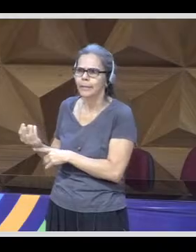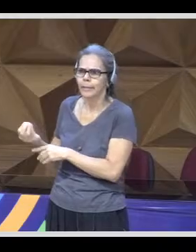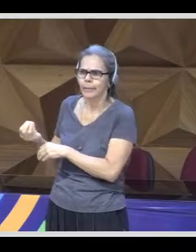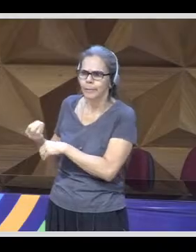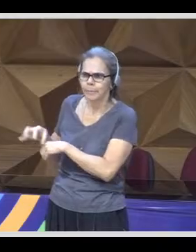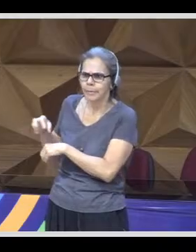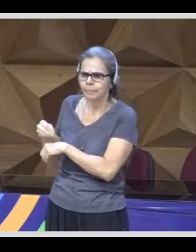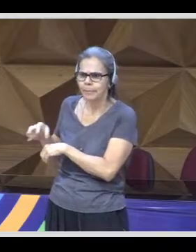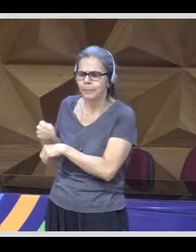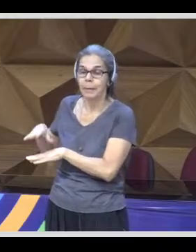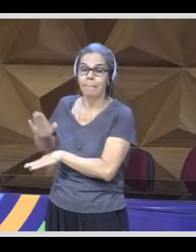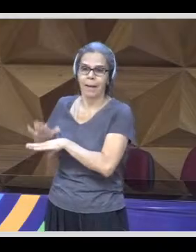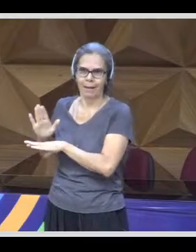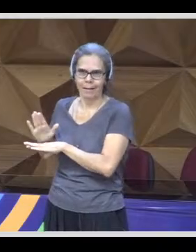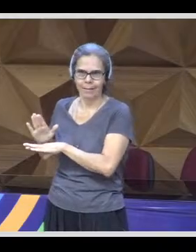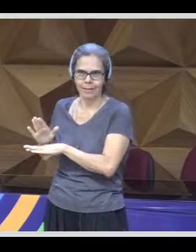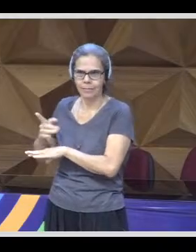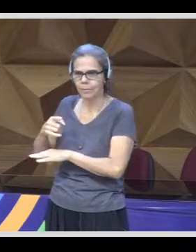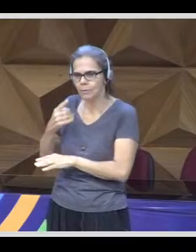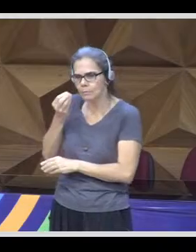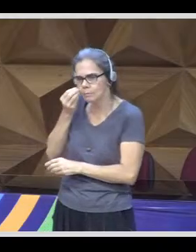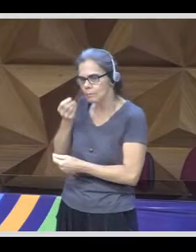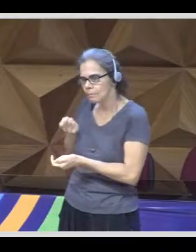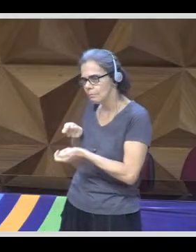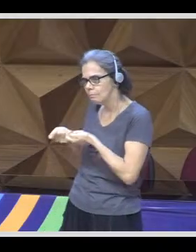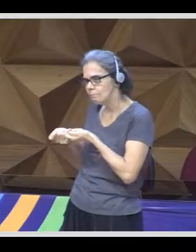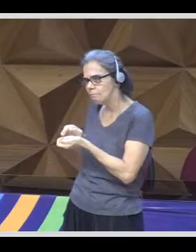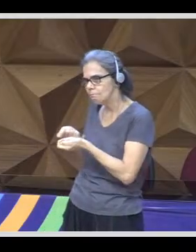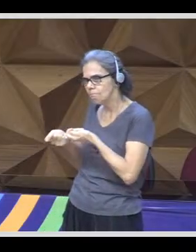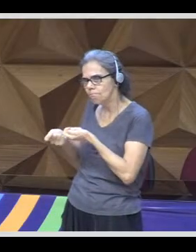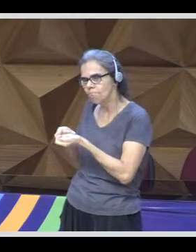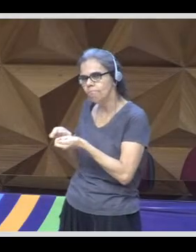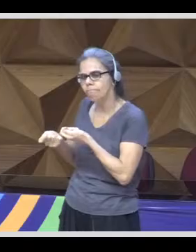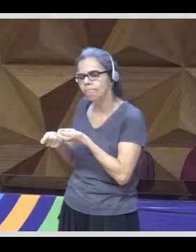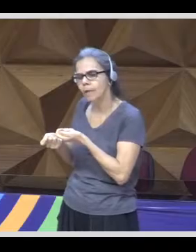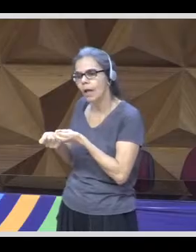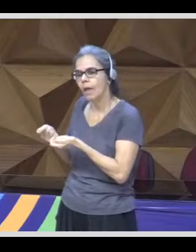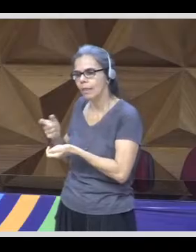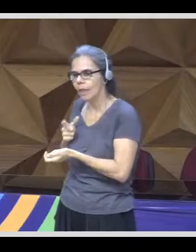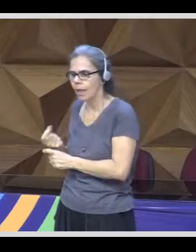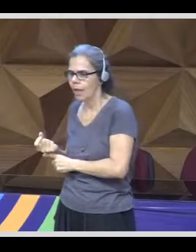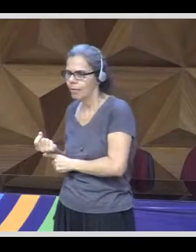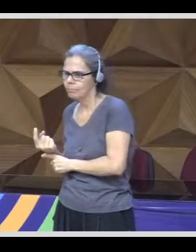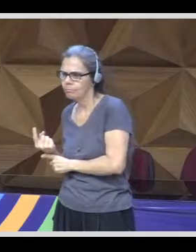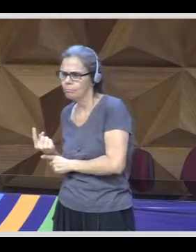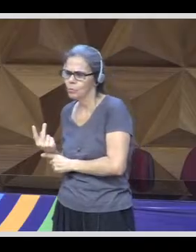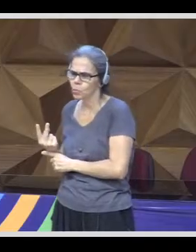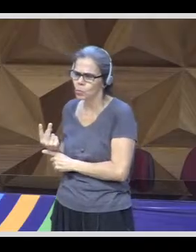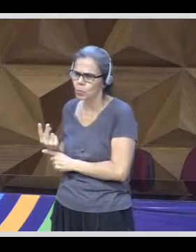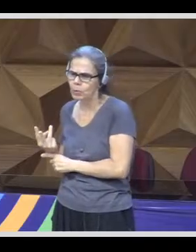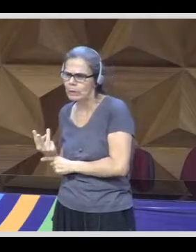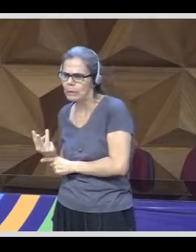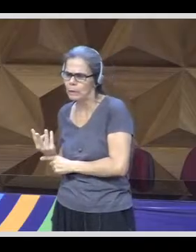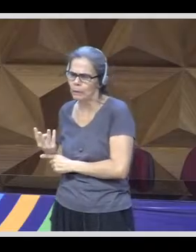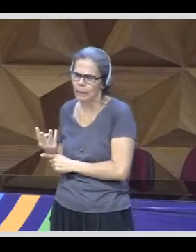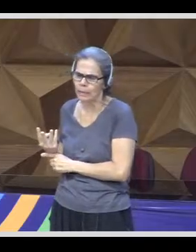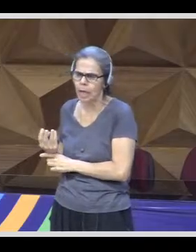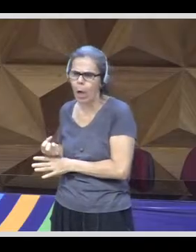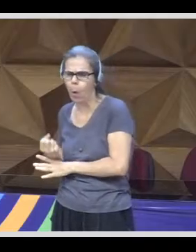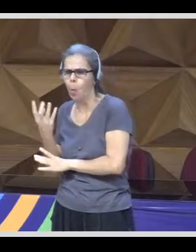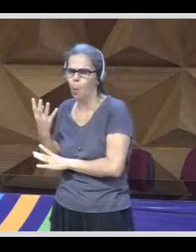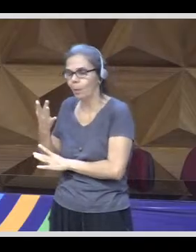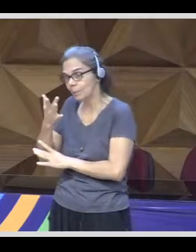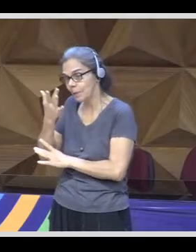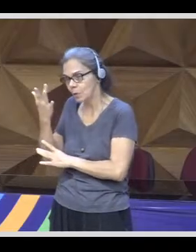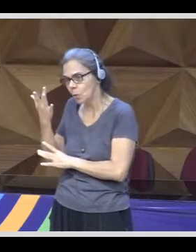did. But even controlling for that, we found some interesting findings. We found that, in general,